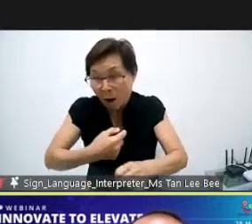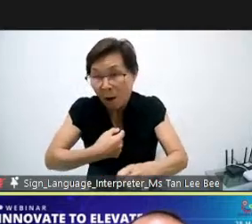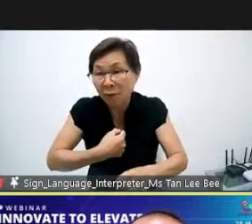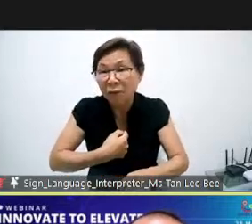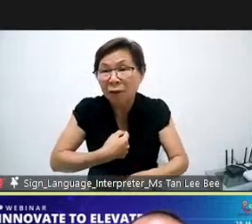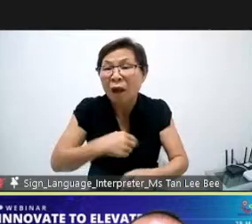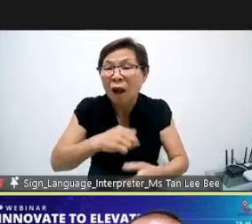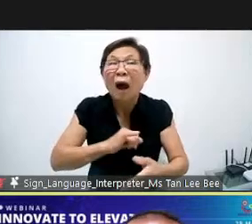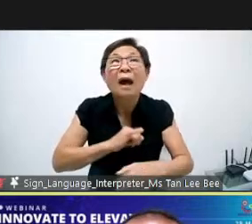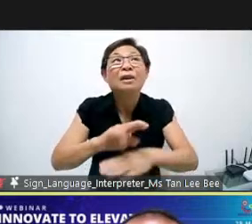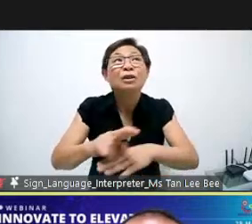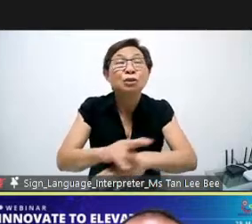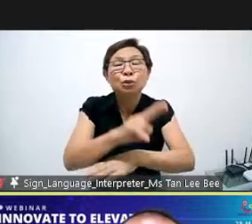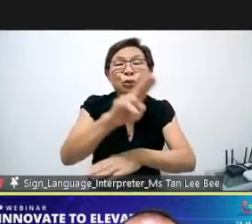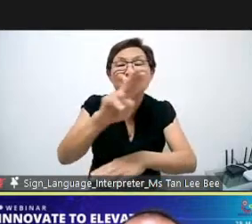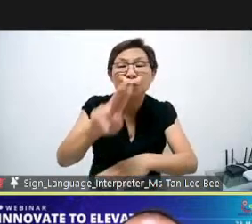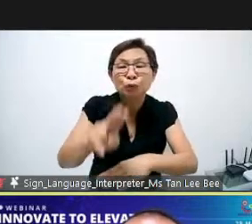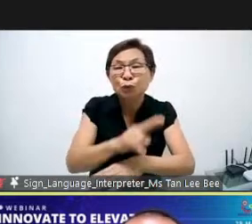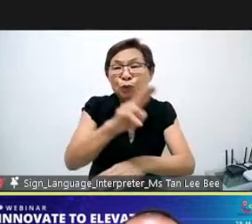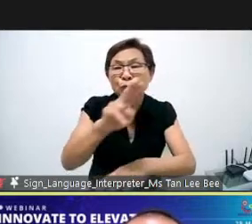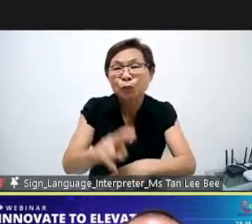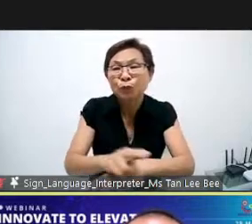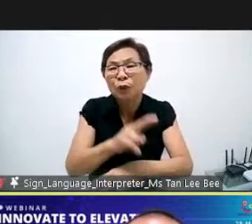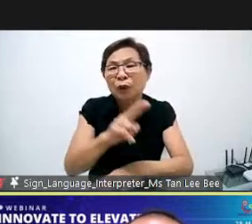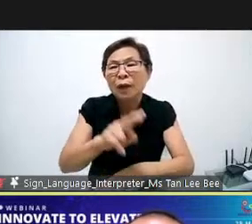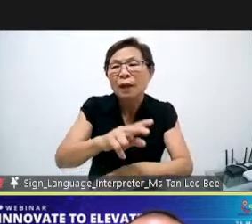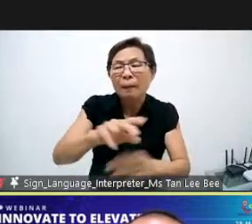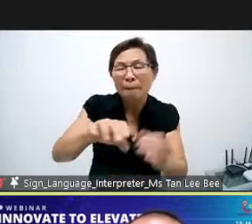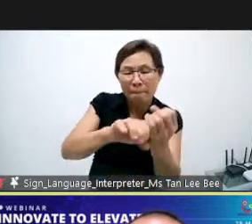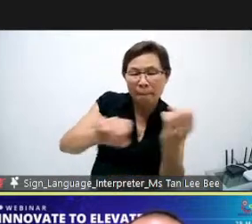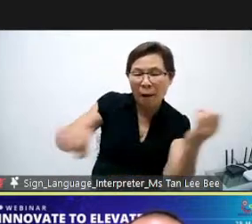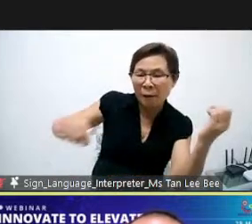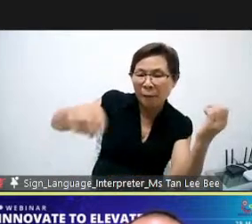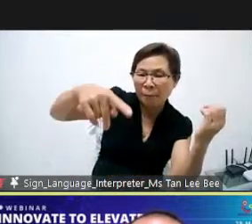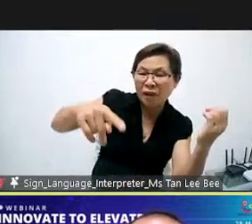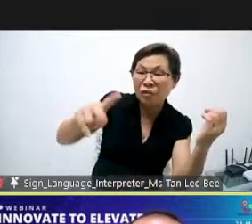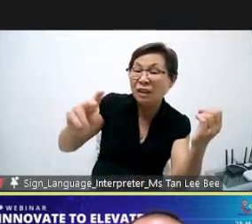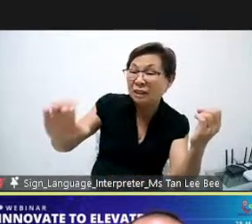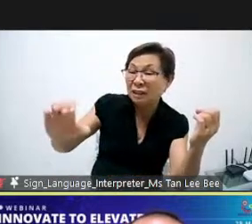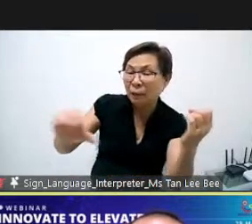I'm using also pipe or PVC pipe. Once